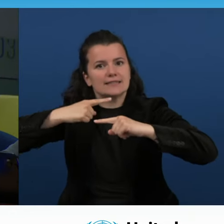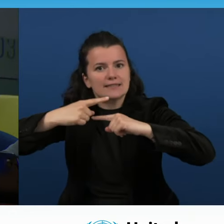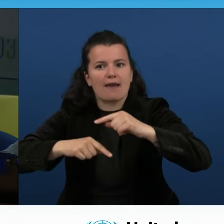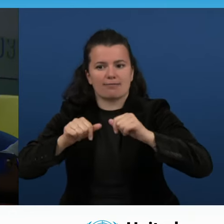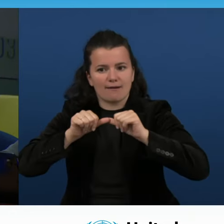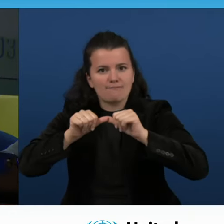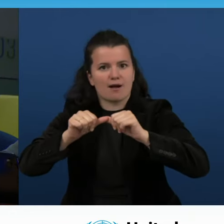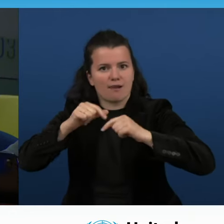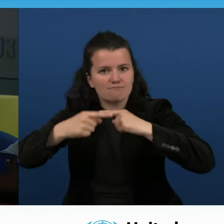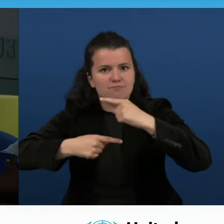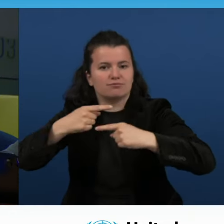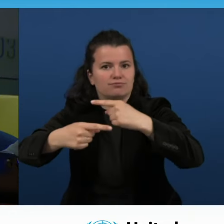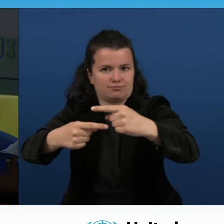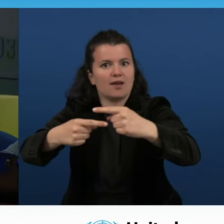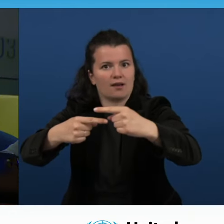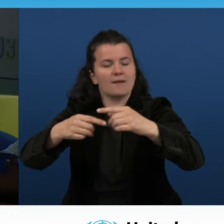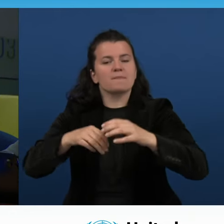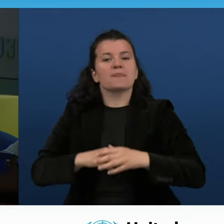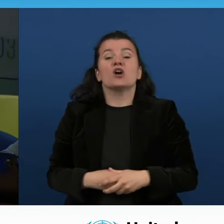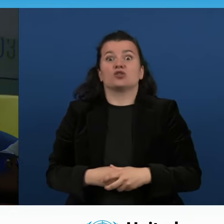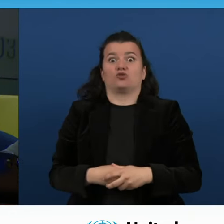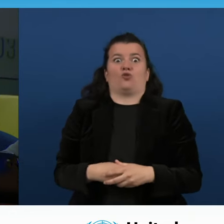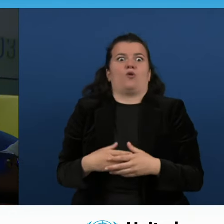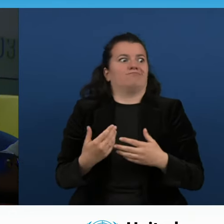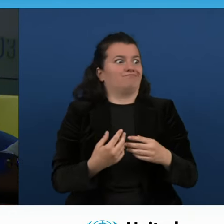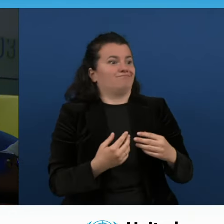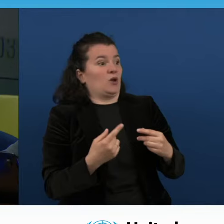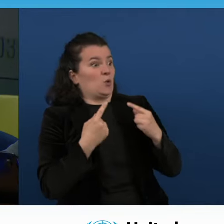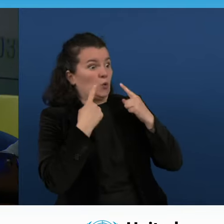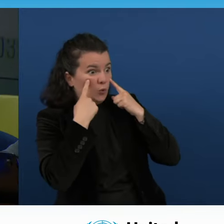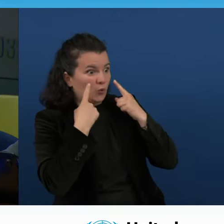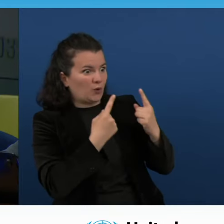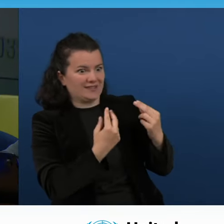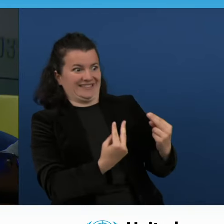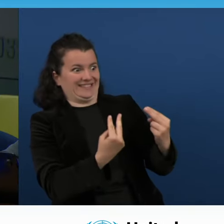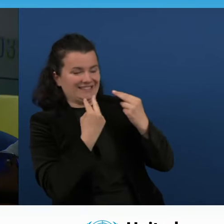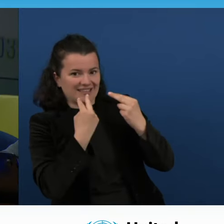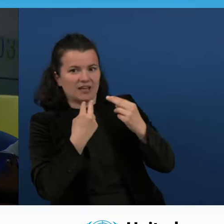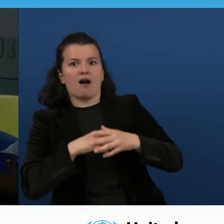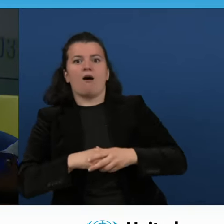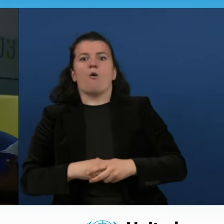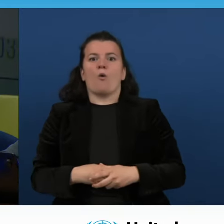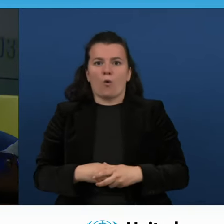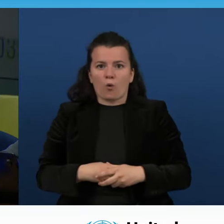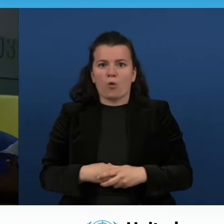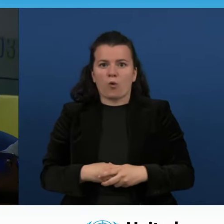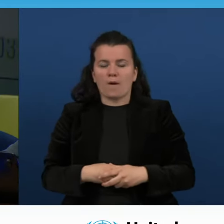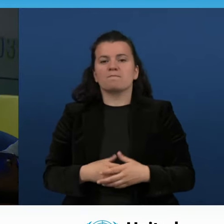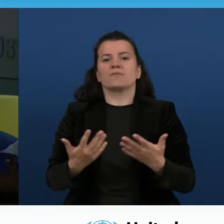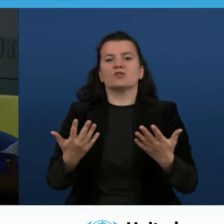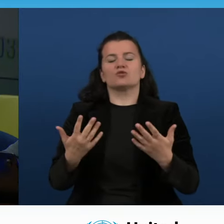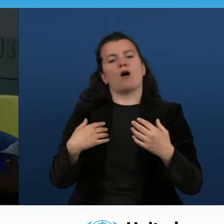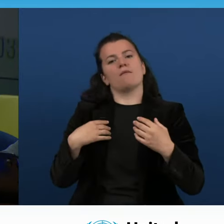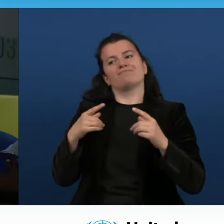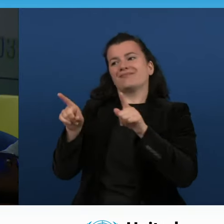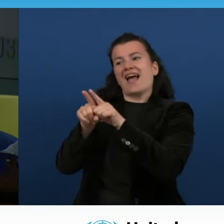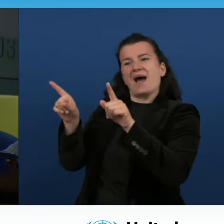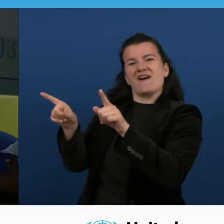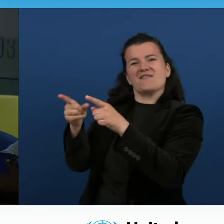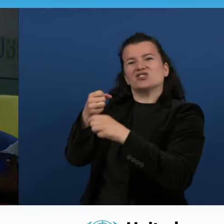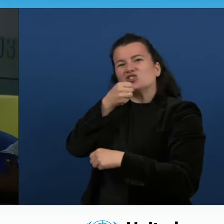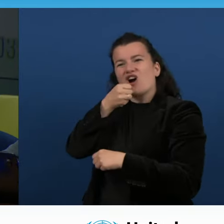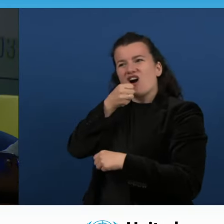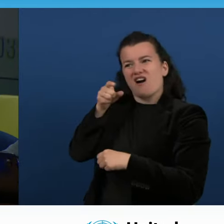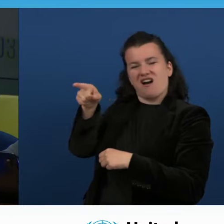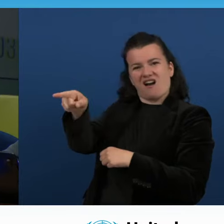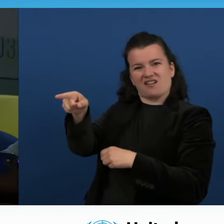Your ideals are the music of a humankind which is not giving up hope, hope that better days will